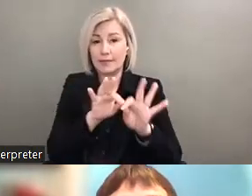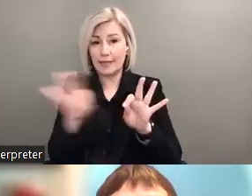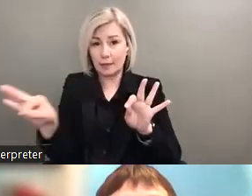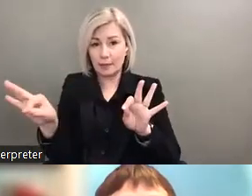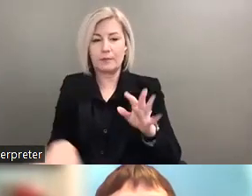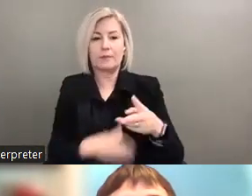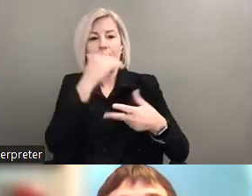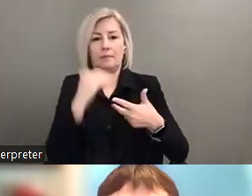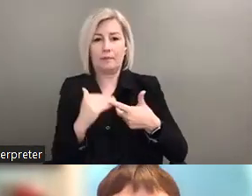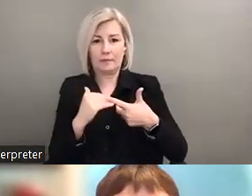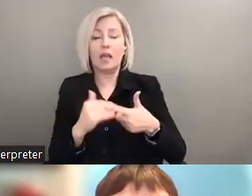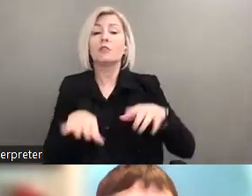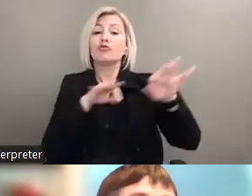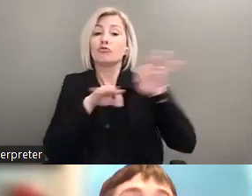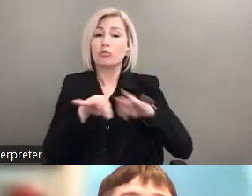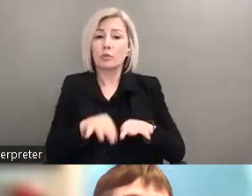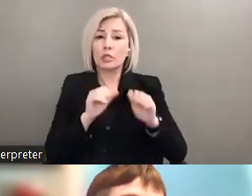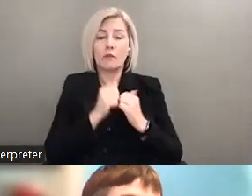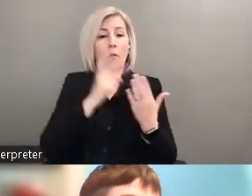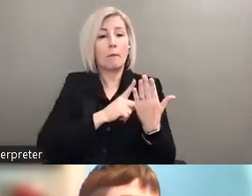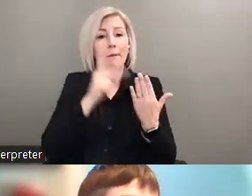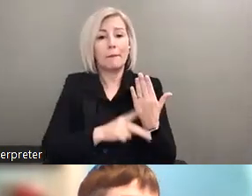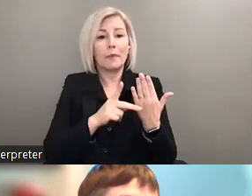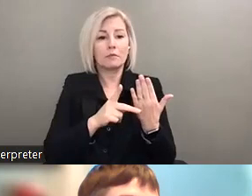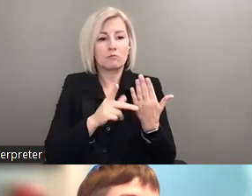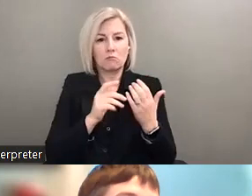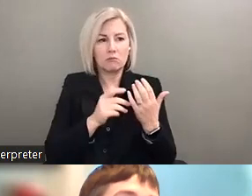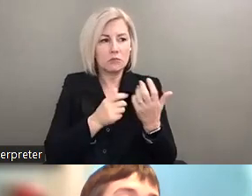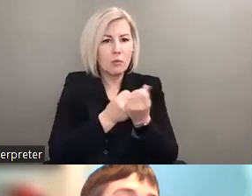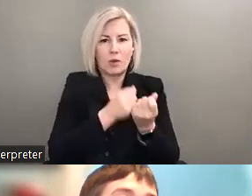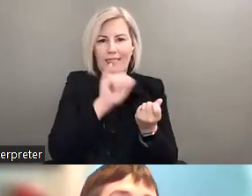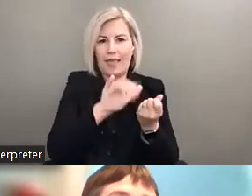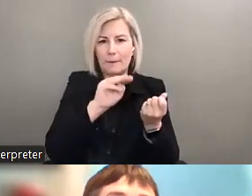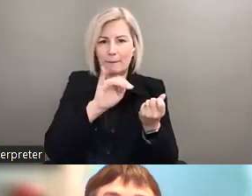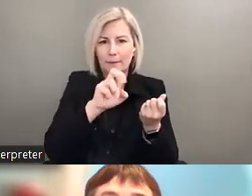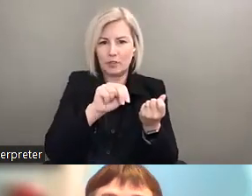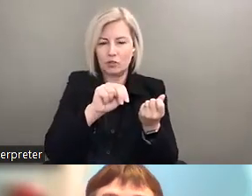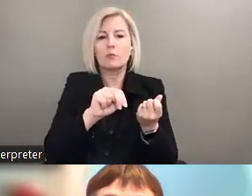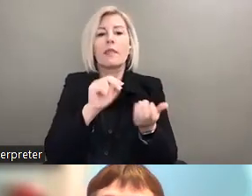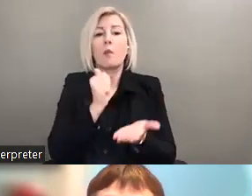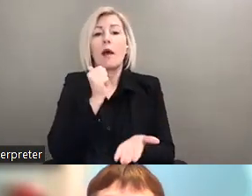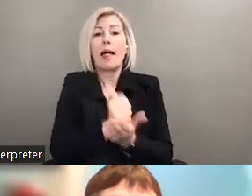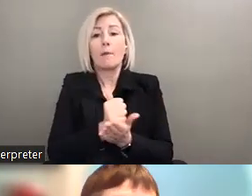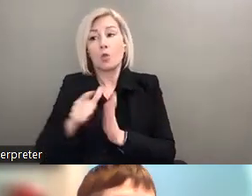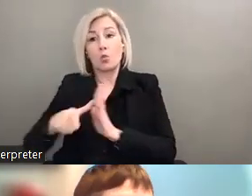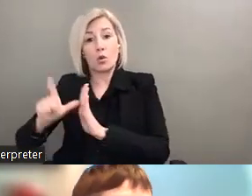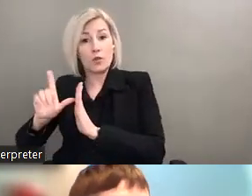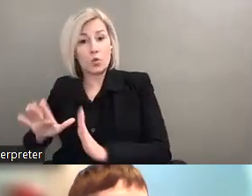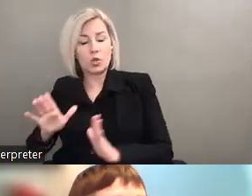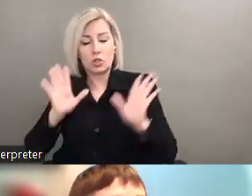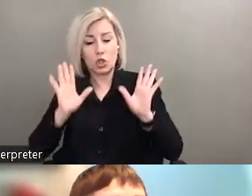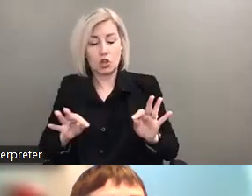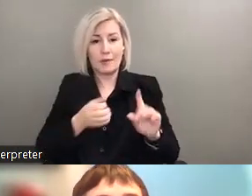a description of how the proposed project advances that mission. This will help reviewers determine the project's mission impact.